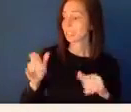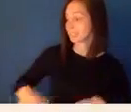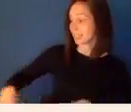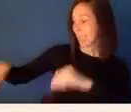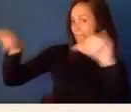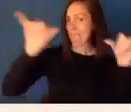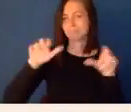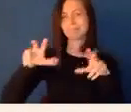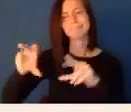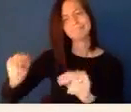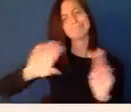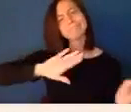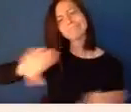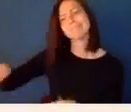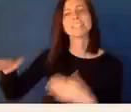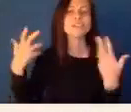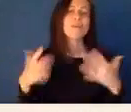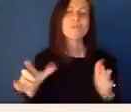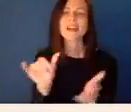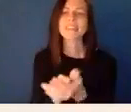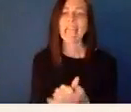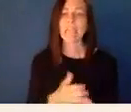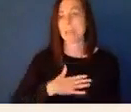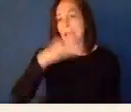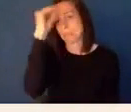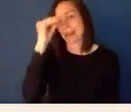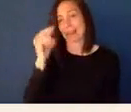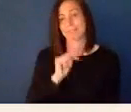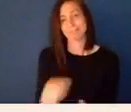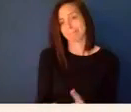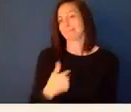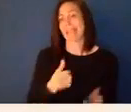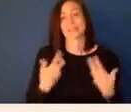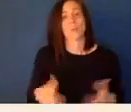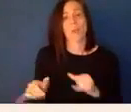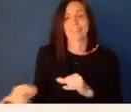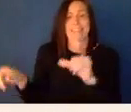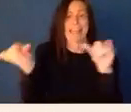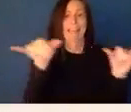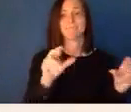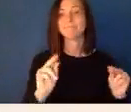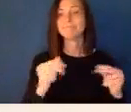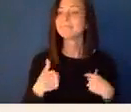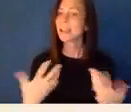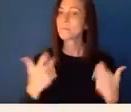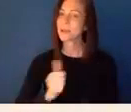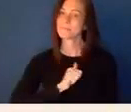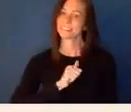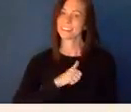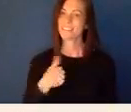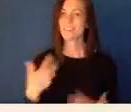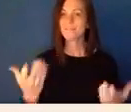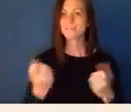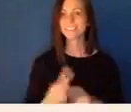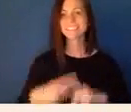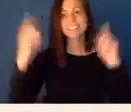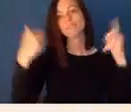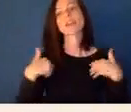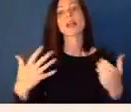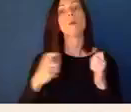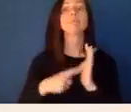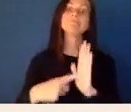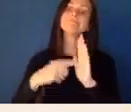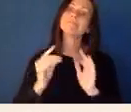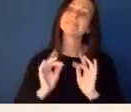like everybody else. Not in my opinion. I know I sure don't. I want to be myself and I want to be different. I want to stand out because I